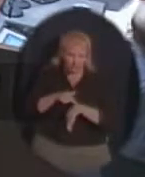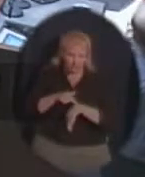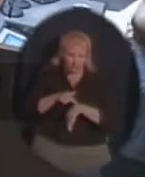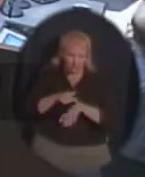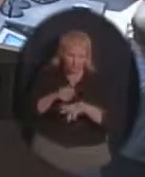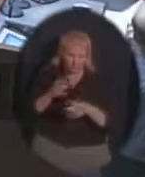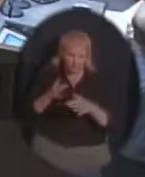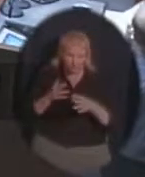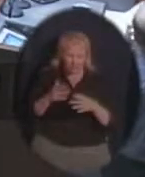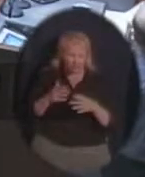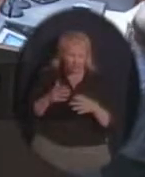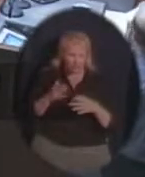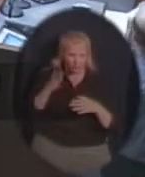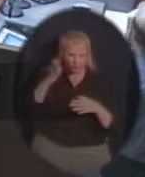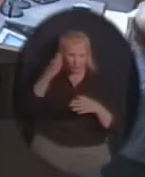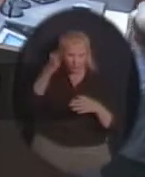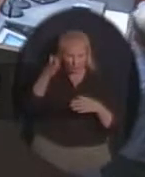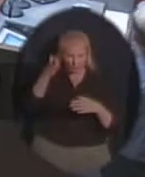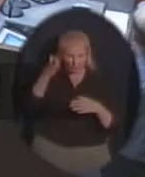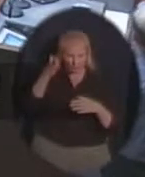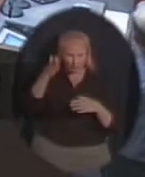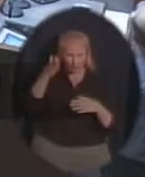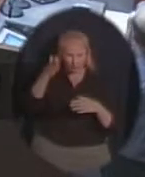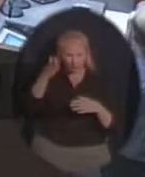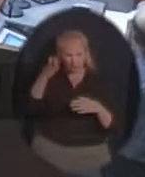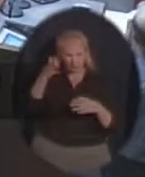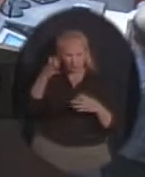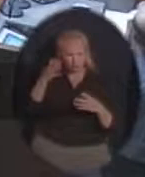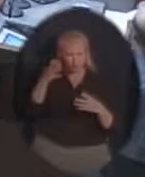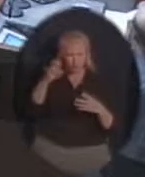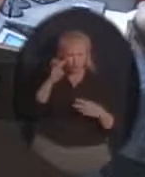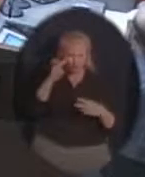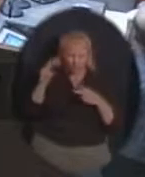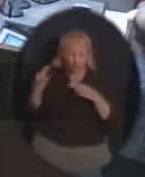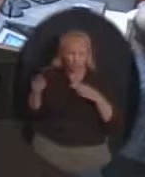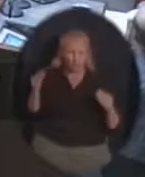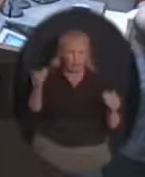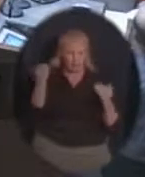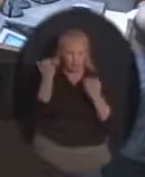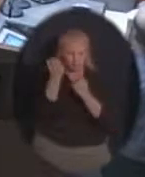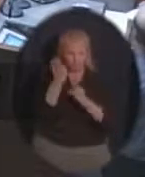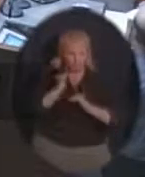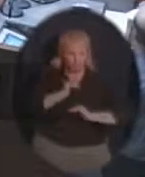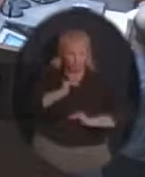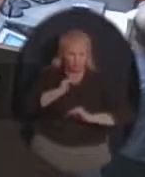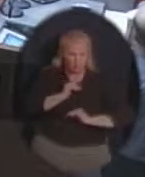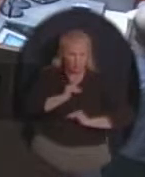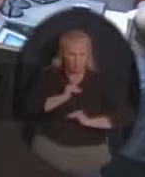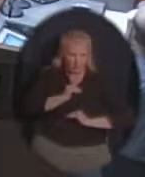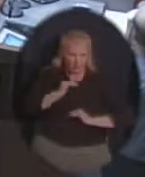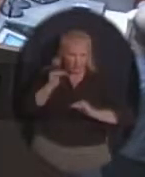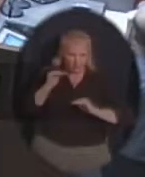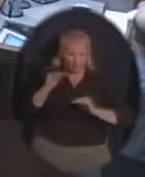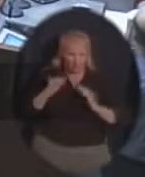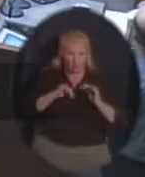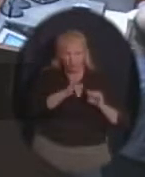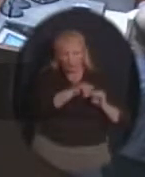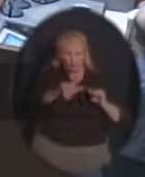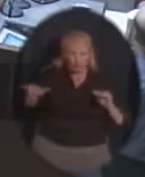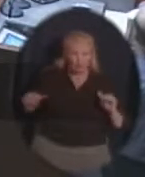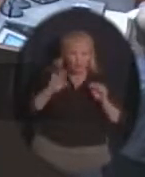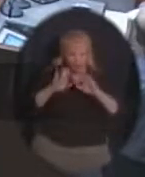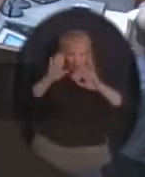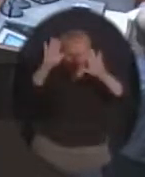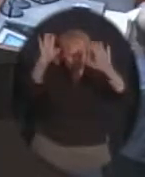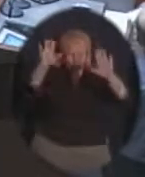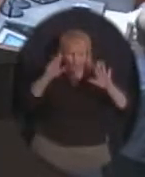look at meeting the standard of excellence in AYP, we know that it's crucial for teachers to have the opportunity to look at data,